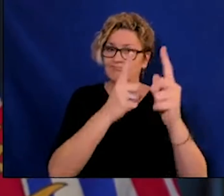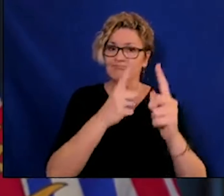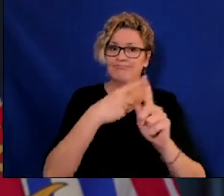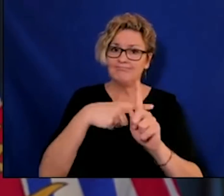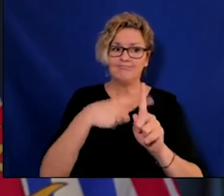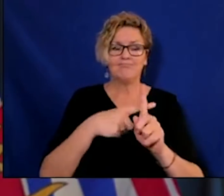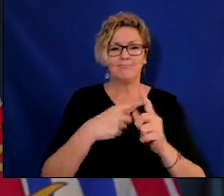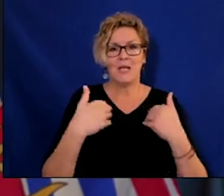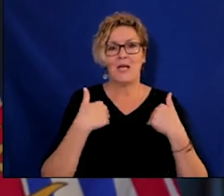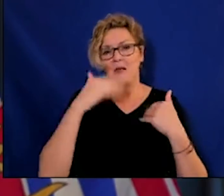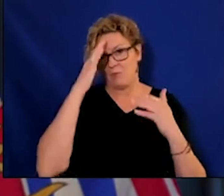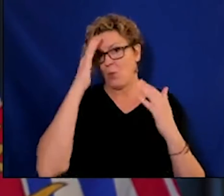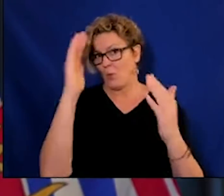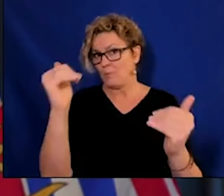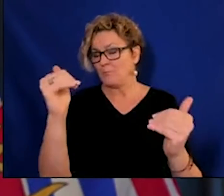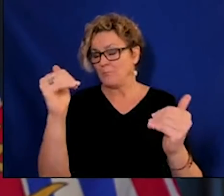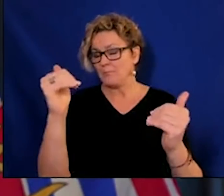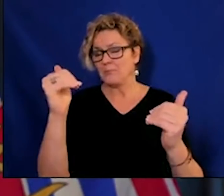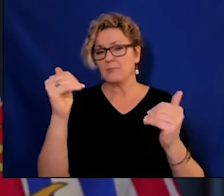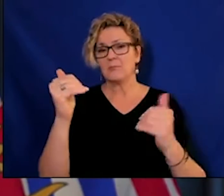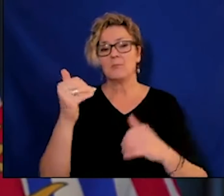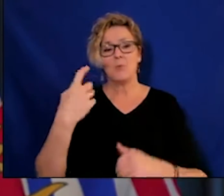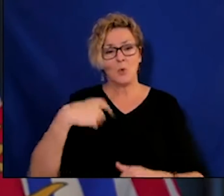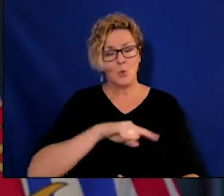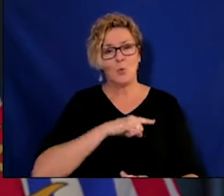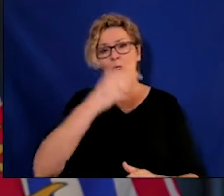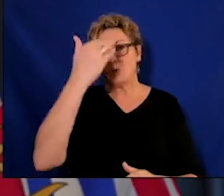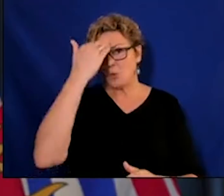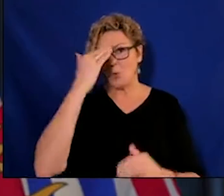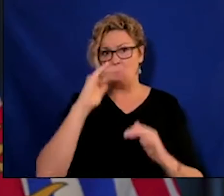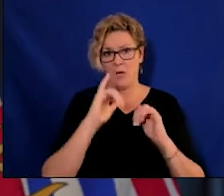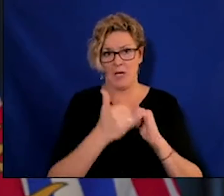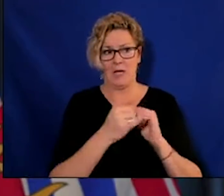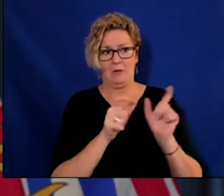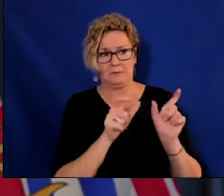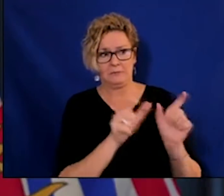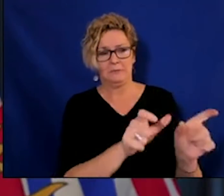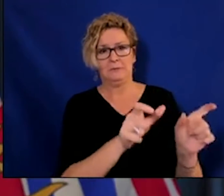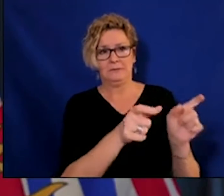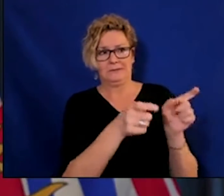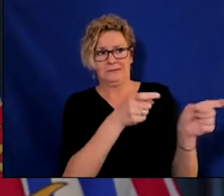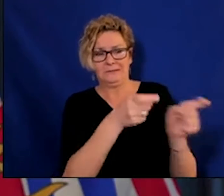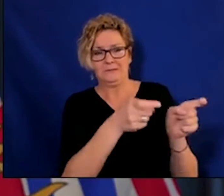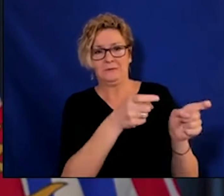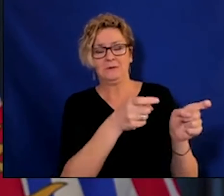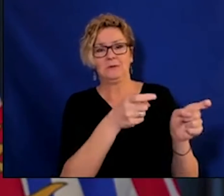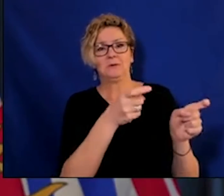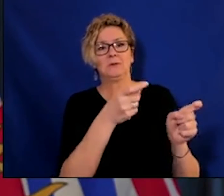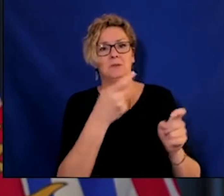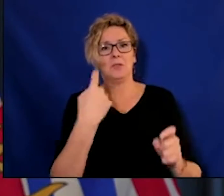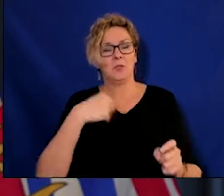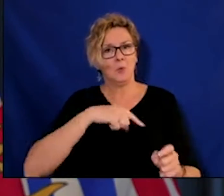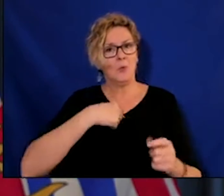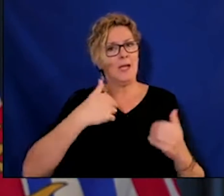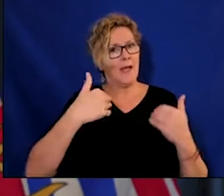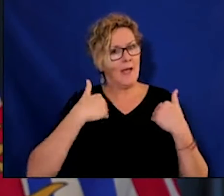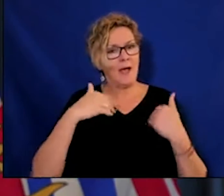the tools, and the resources to control this virus and not let it control